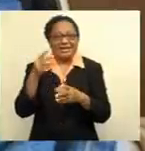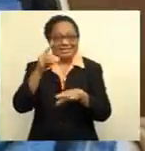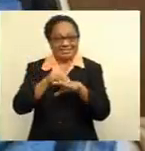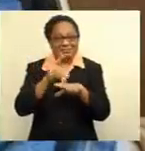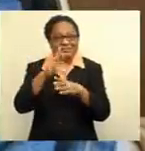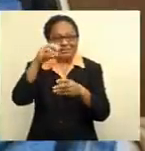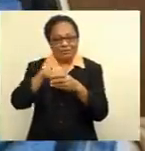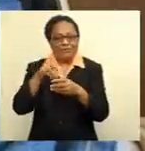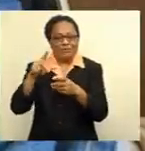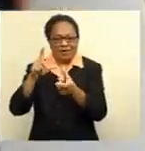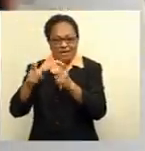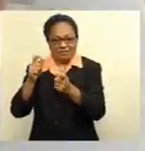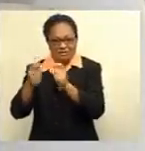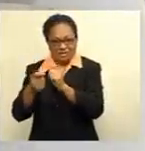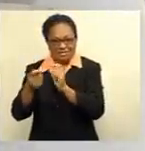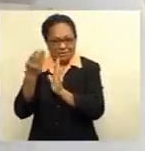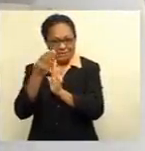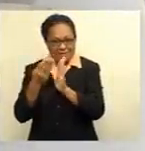bill. About